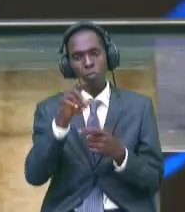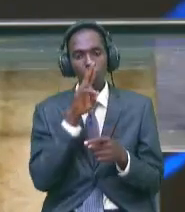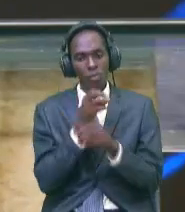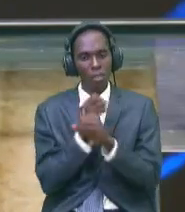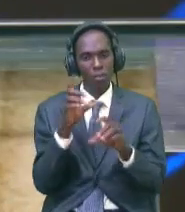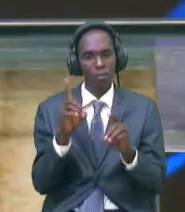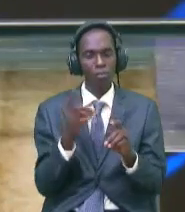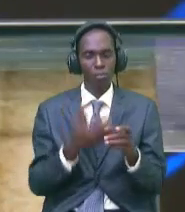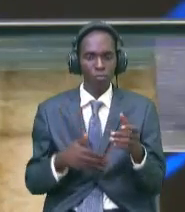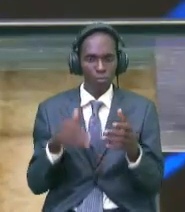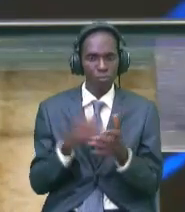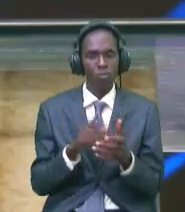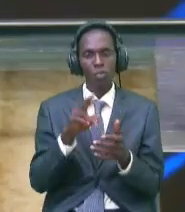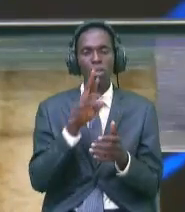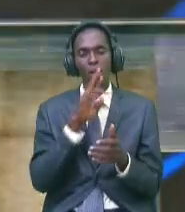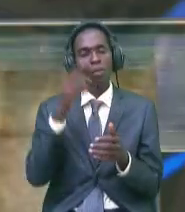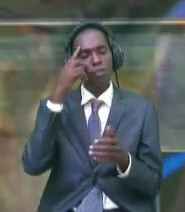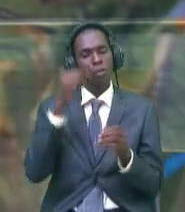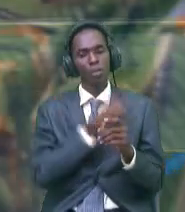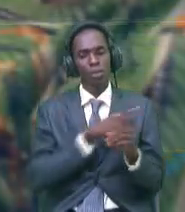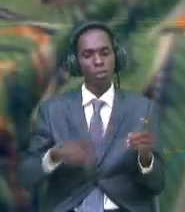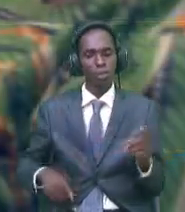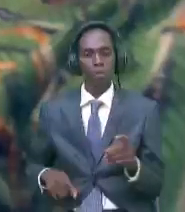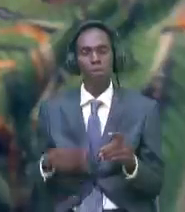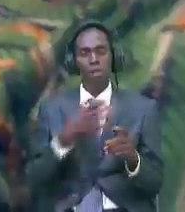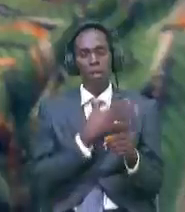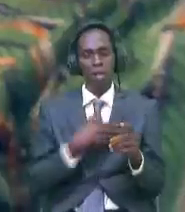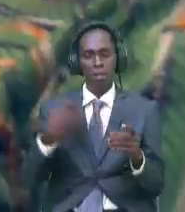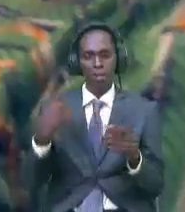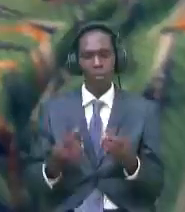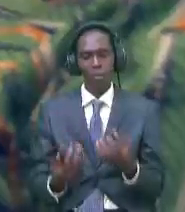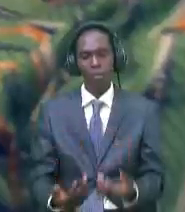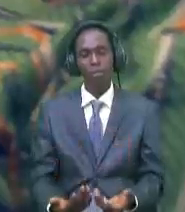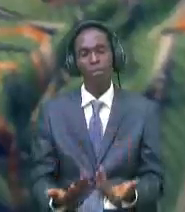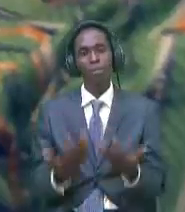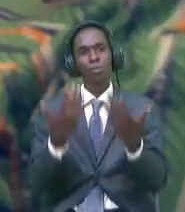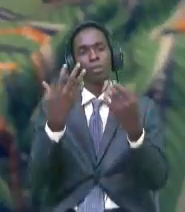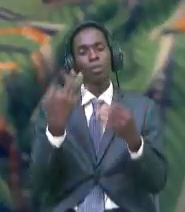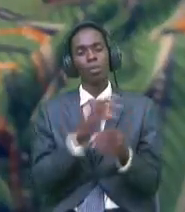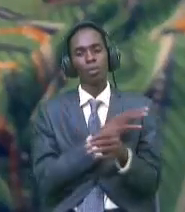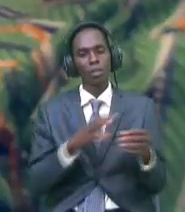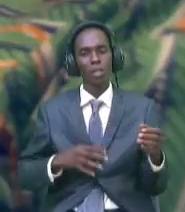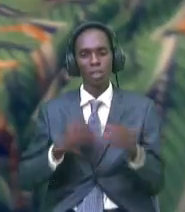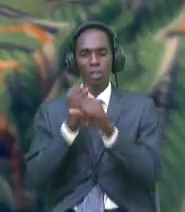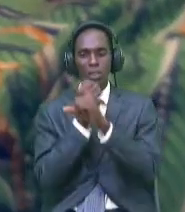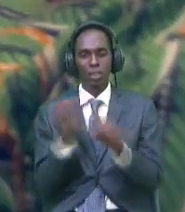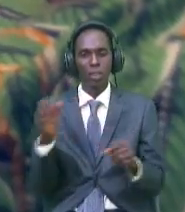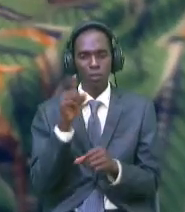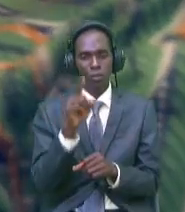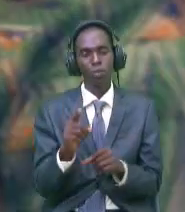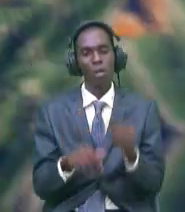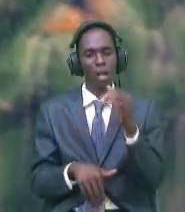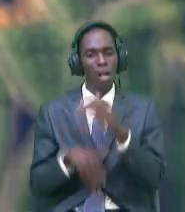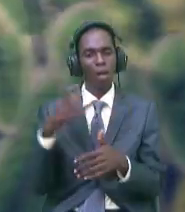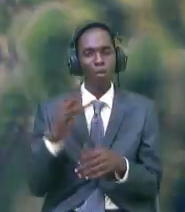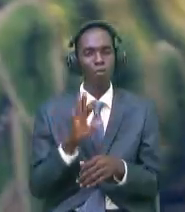I'm redeemed, I belong to the Lord, and the sacrifice of Christ is what has brought me out of myself, out of